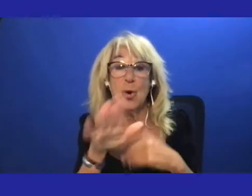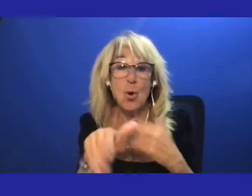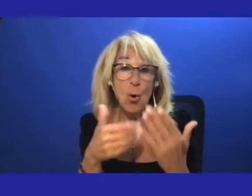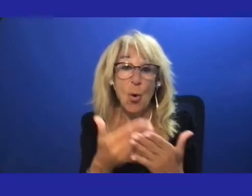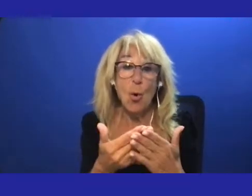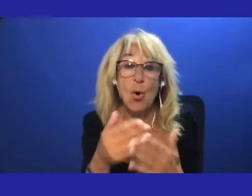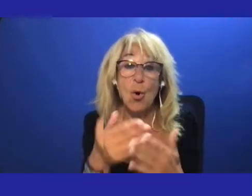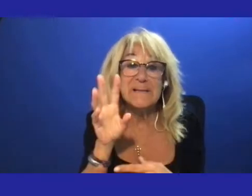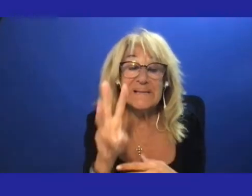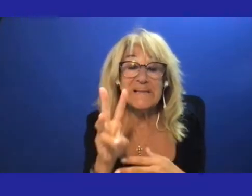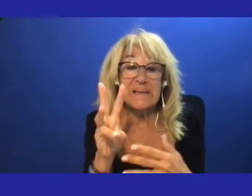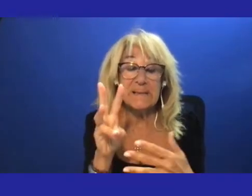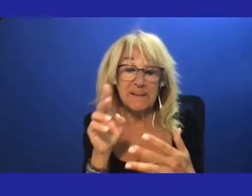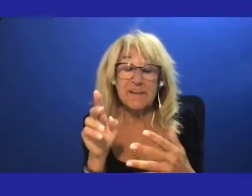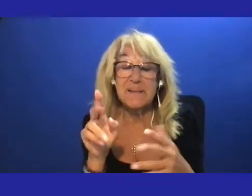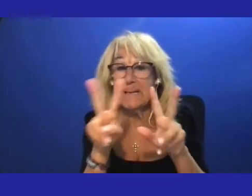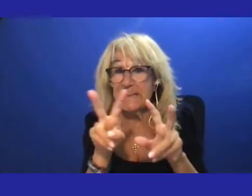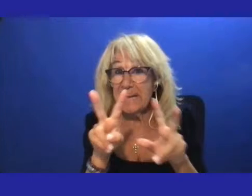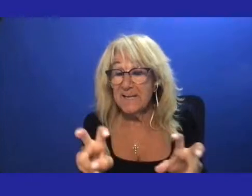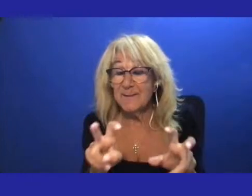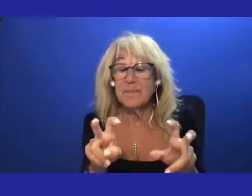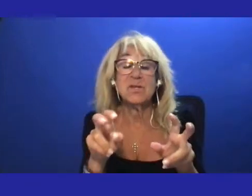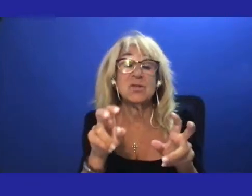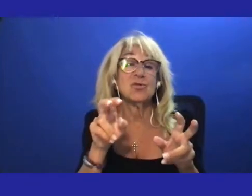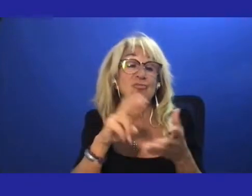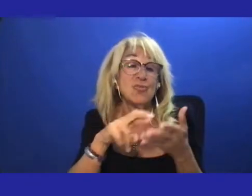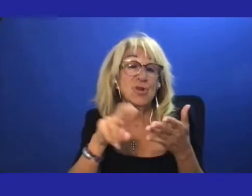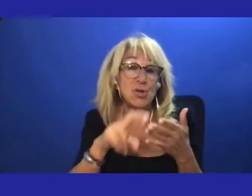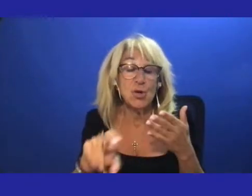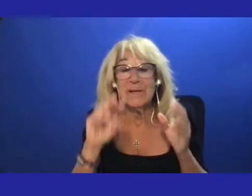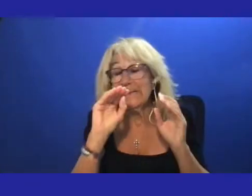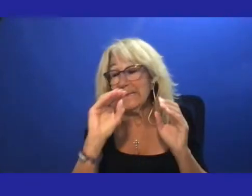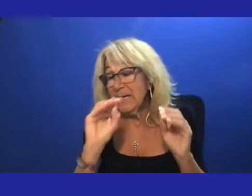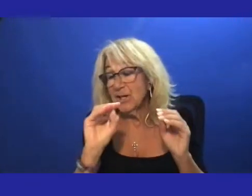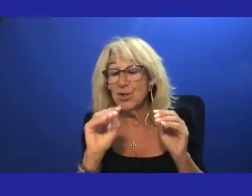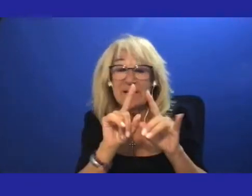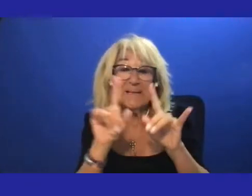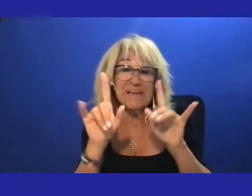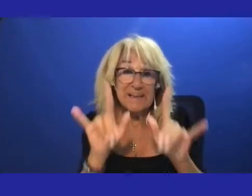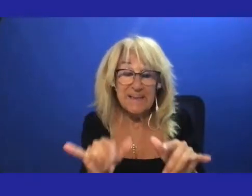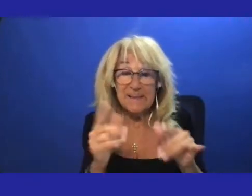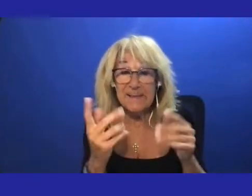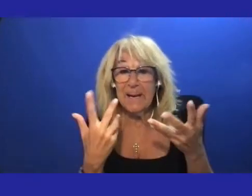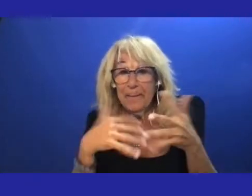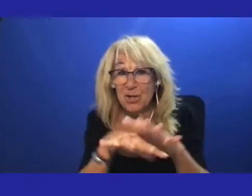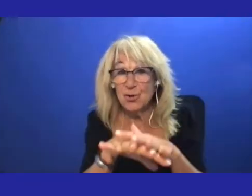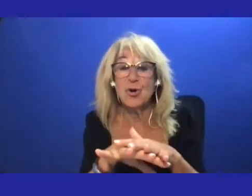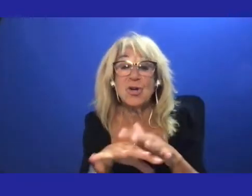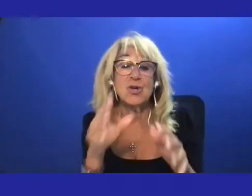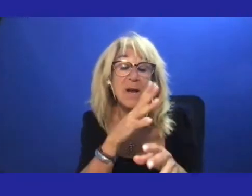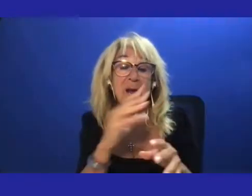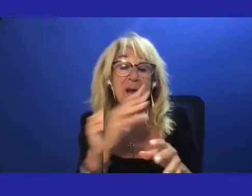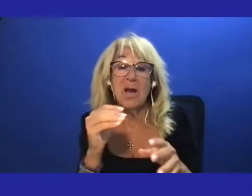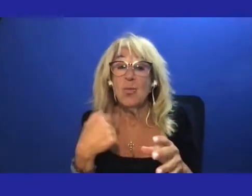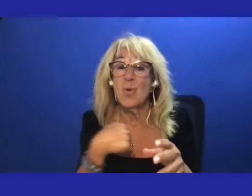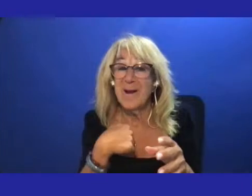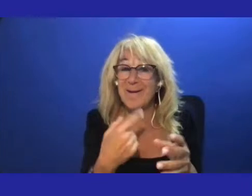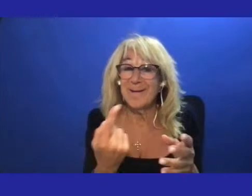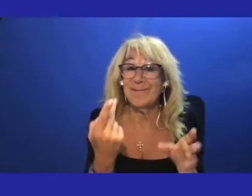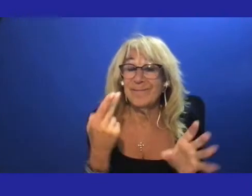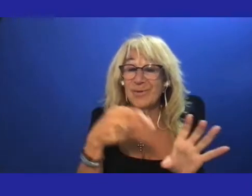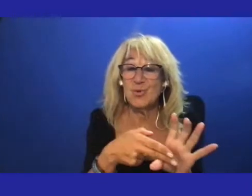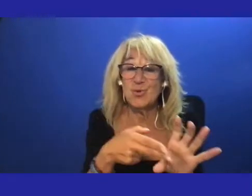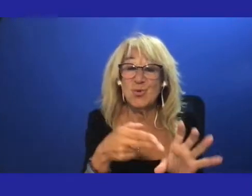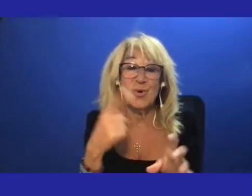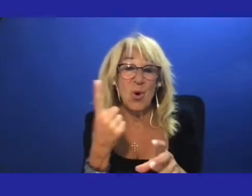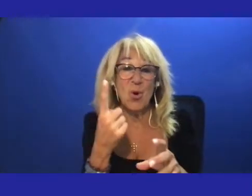core, assessment, research, teaching education, systems integration, and fellowship. And we join only 30 programs in the world that have been accredited